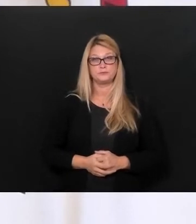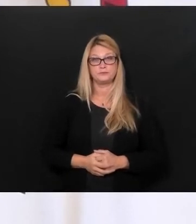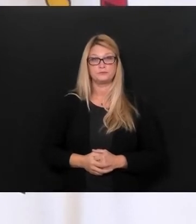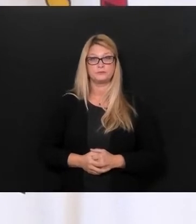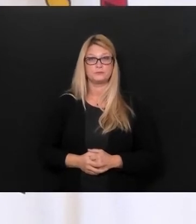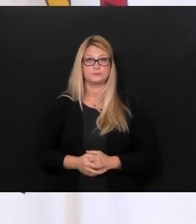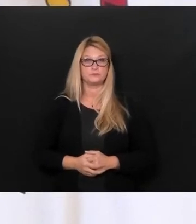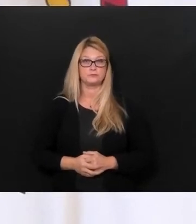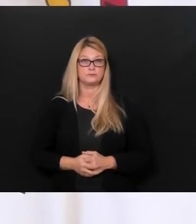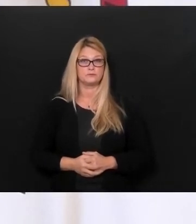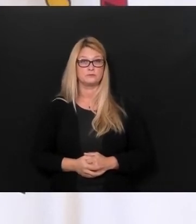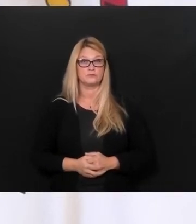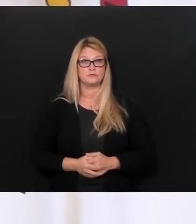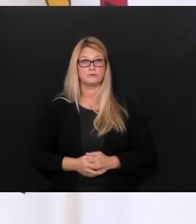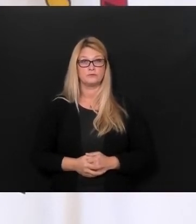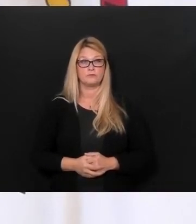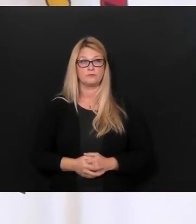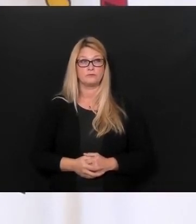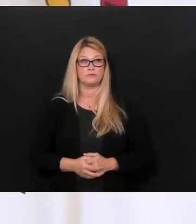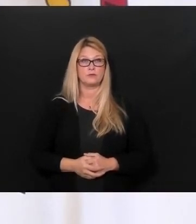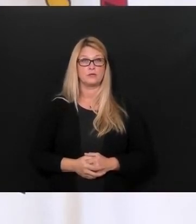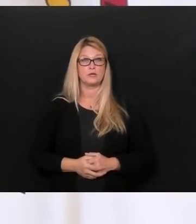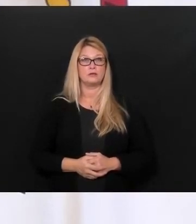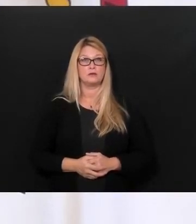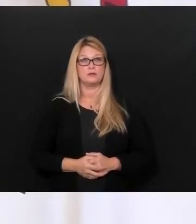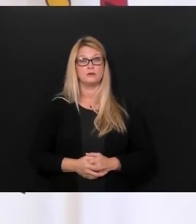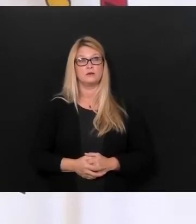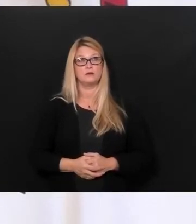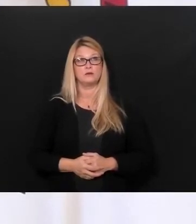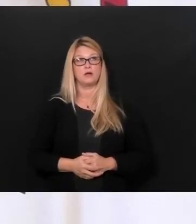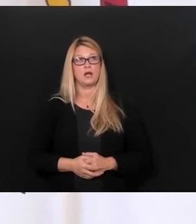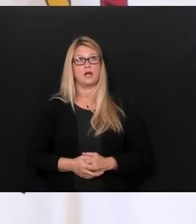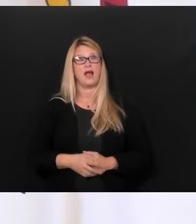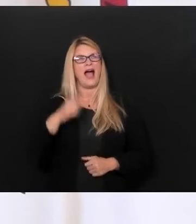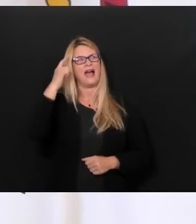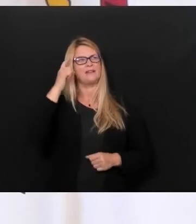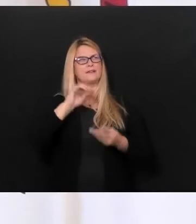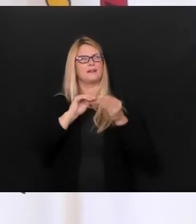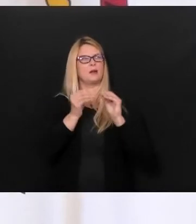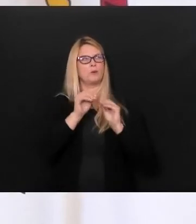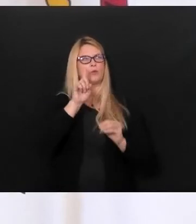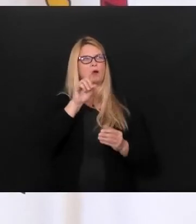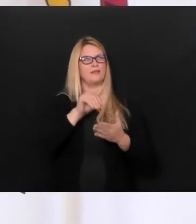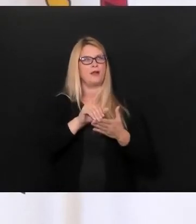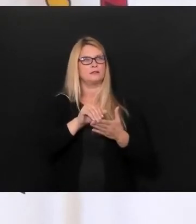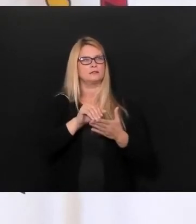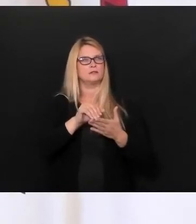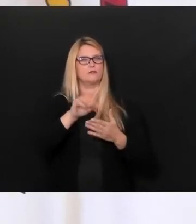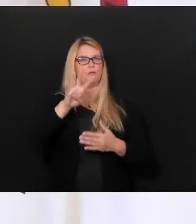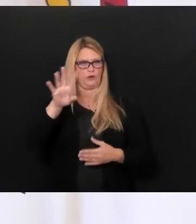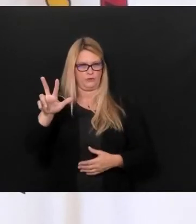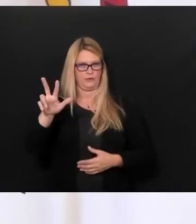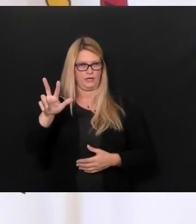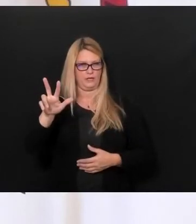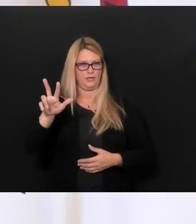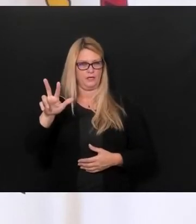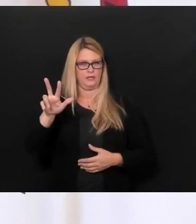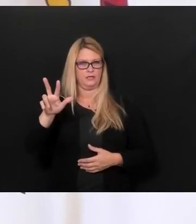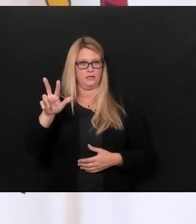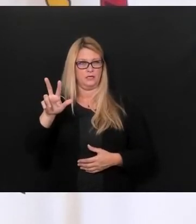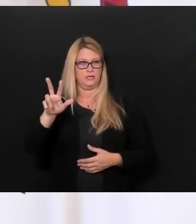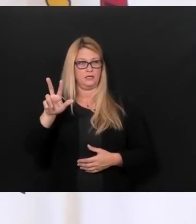there were more than 1,100, actually the number is 1,143, that absolutely